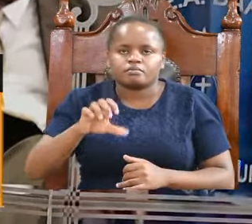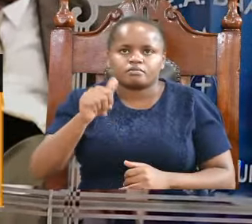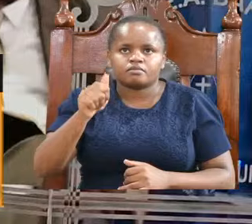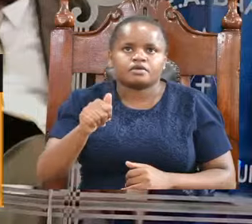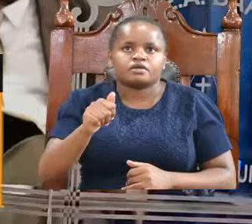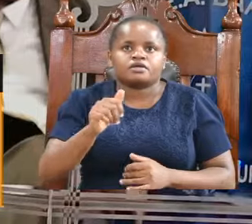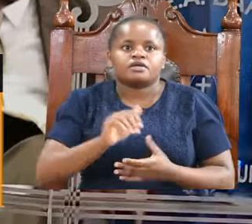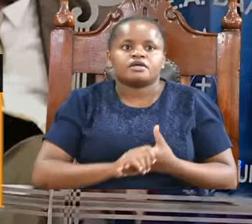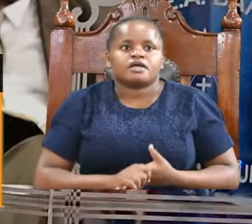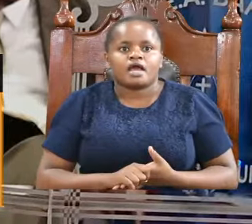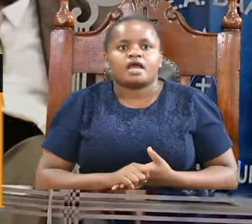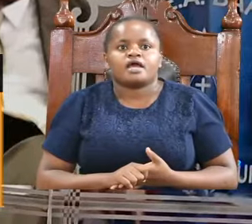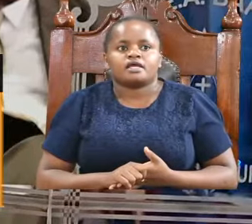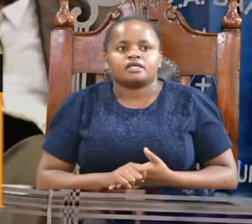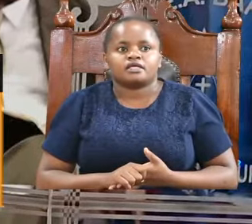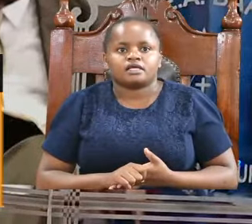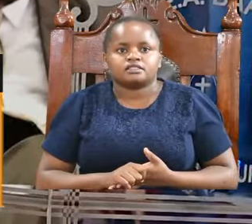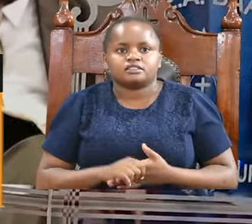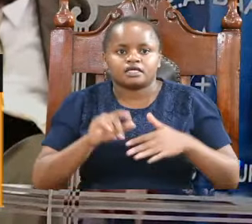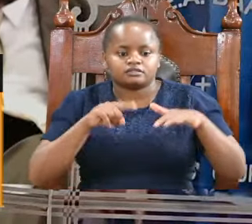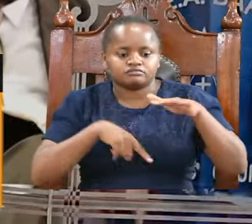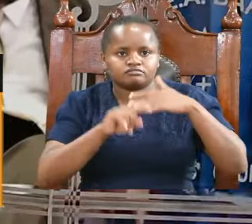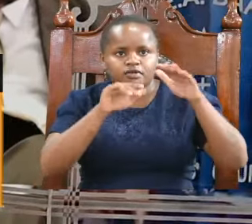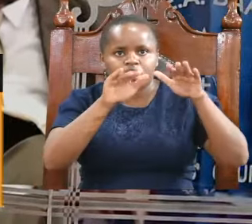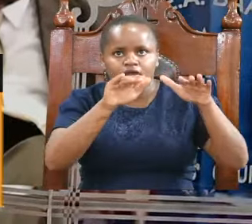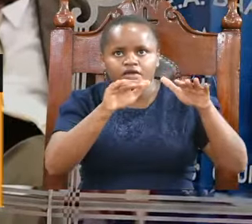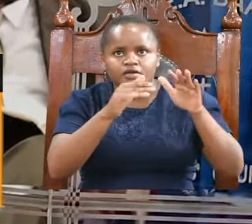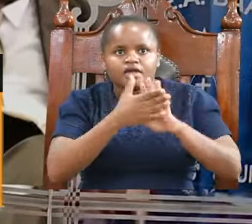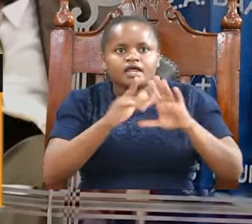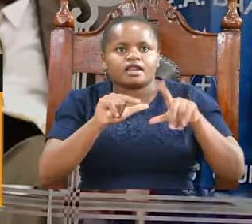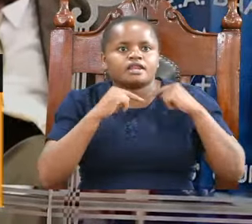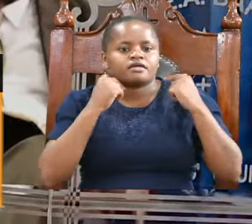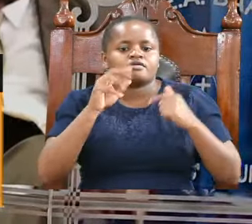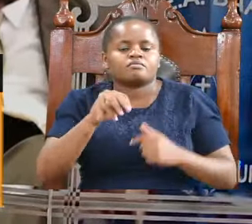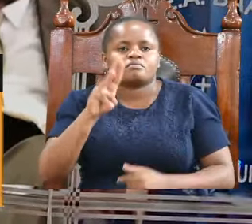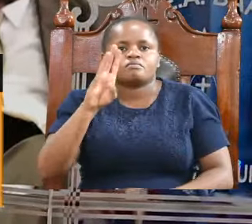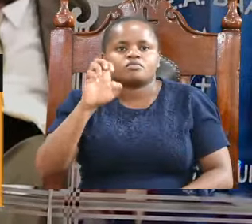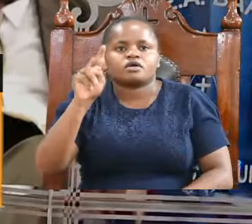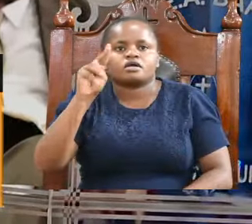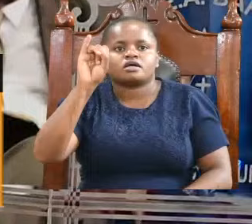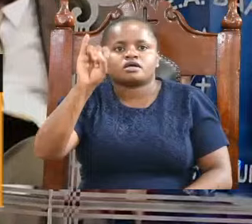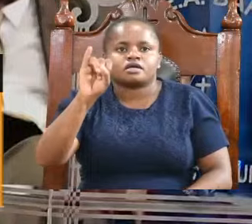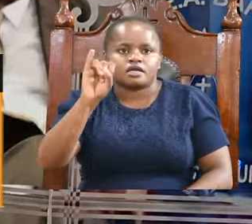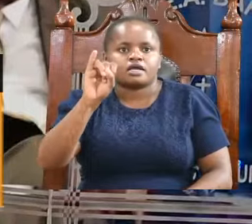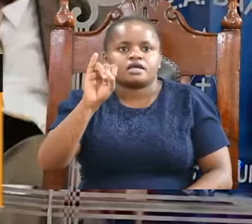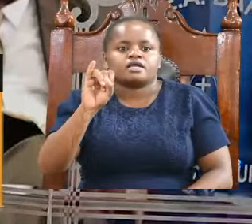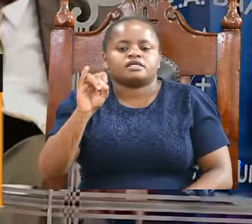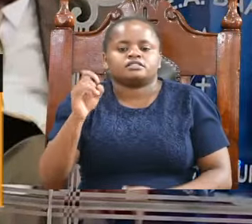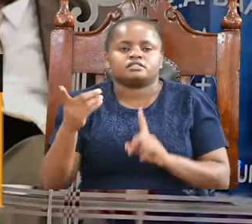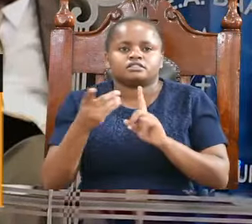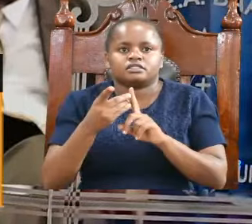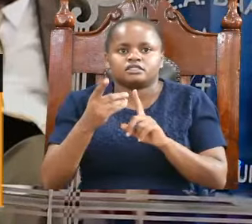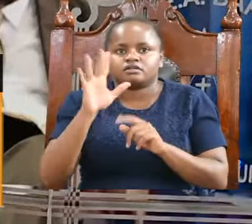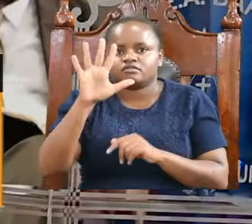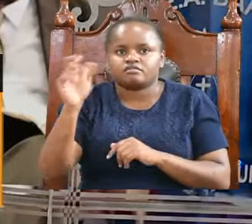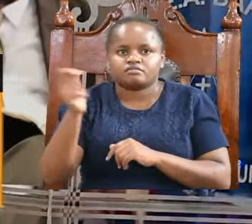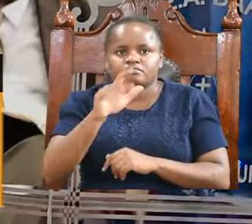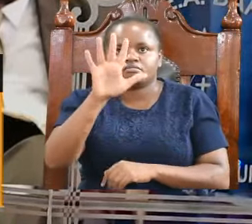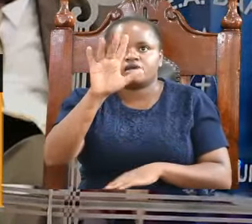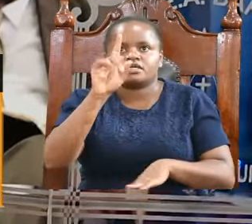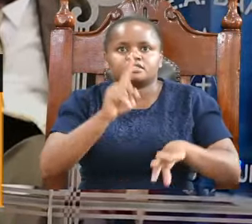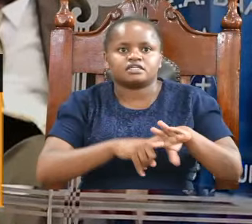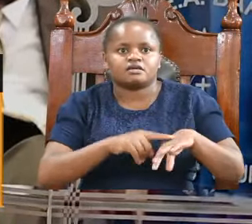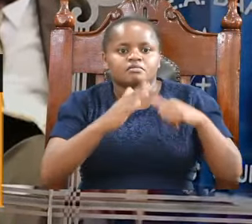service of Reverend Albert Mwangi Karanja on 5th May 2024 at 9